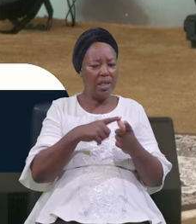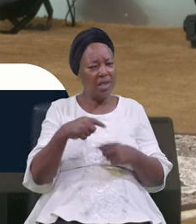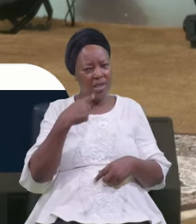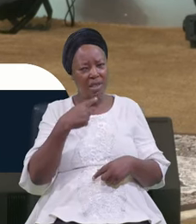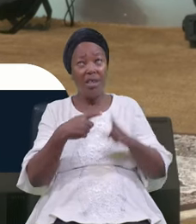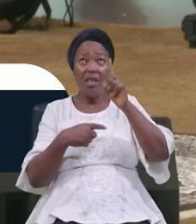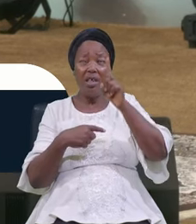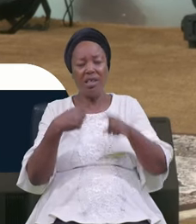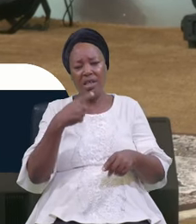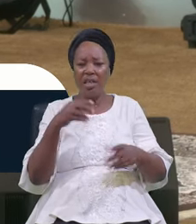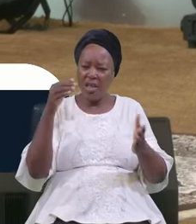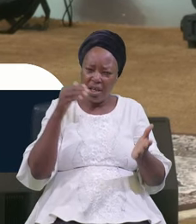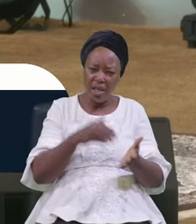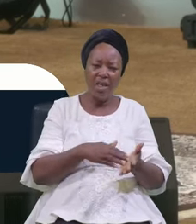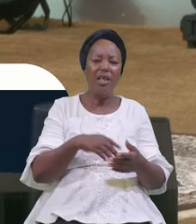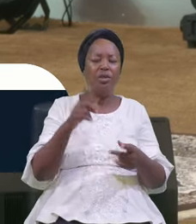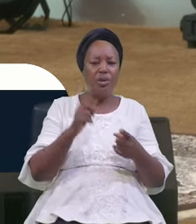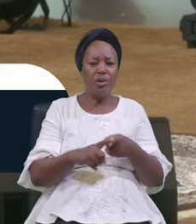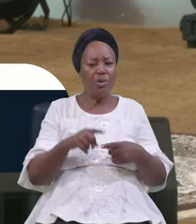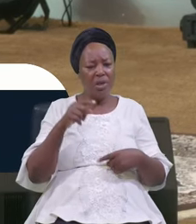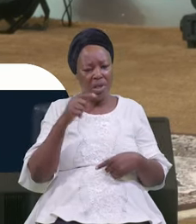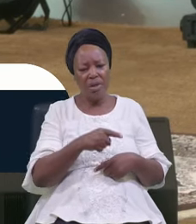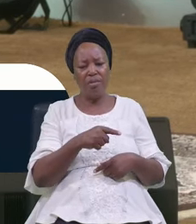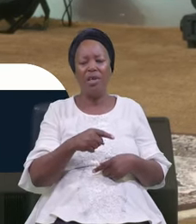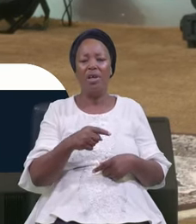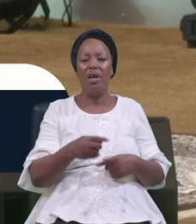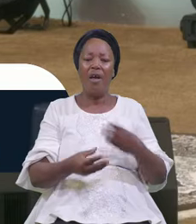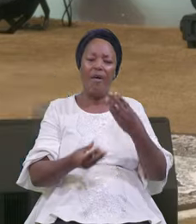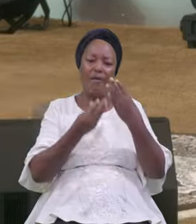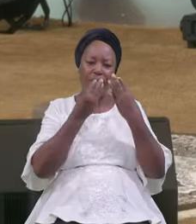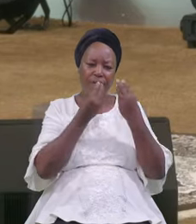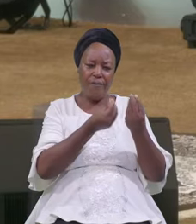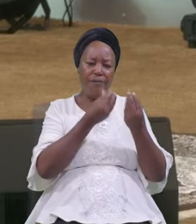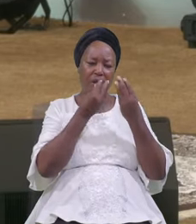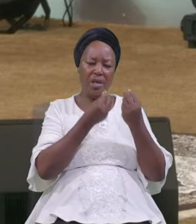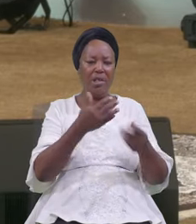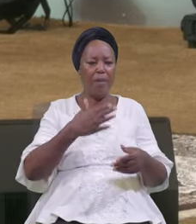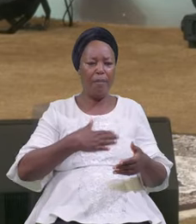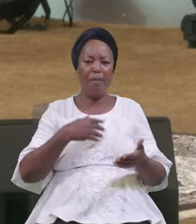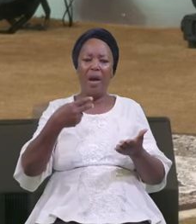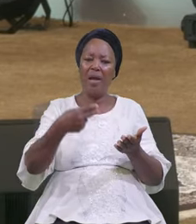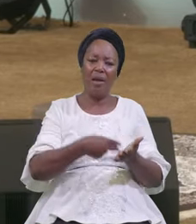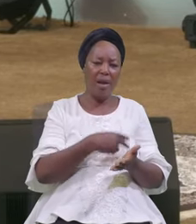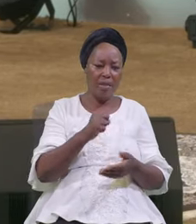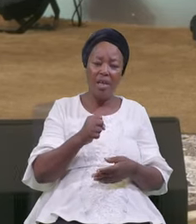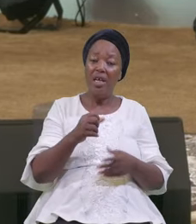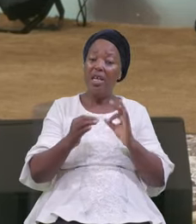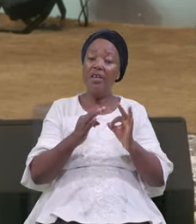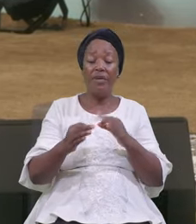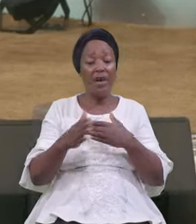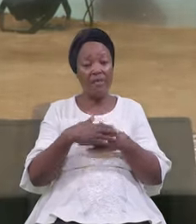unto him, feed my lambs. Now, If after that, feed my